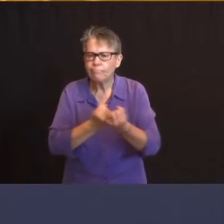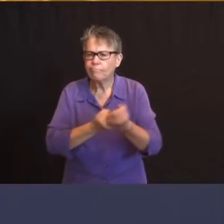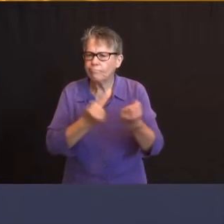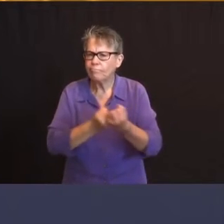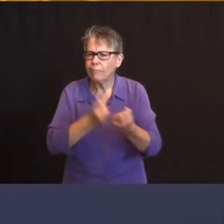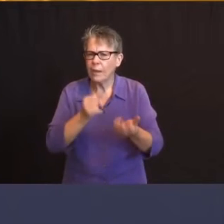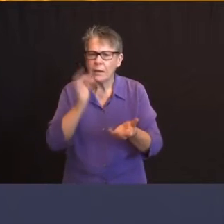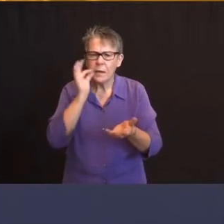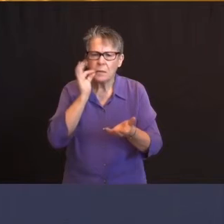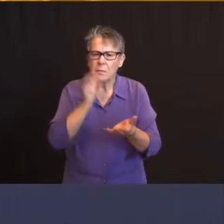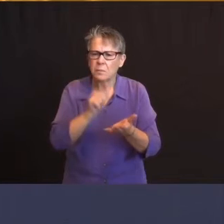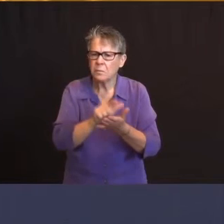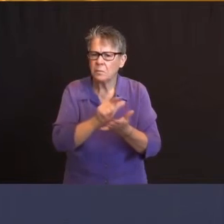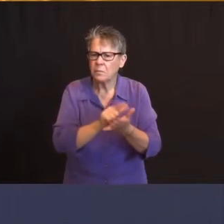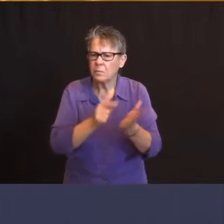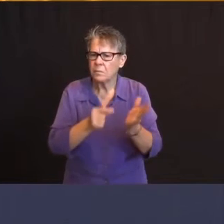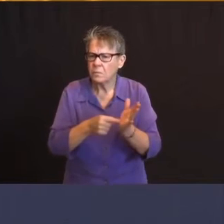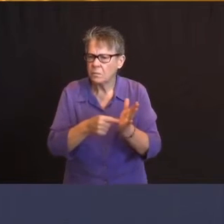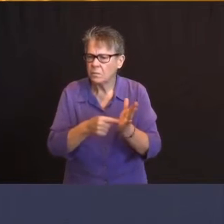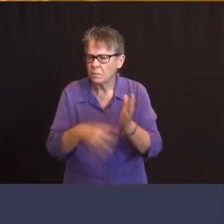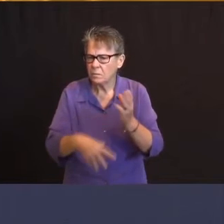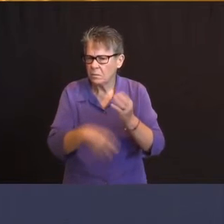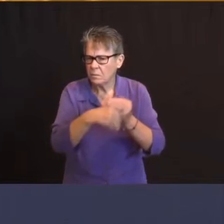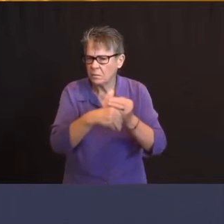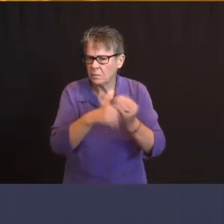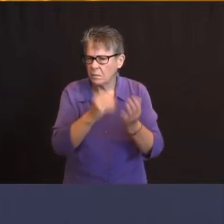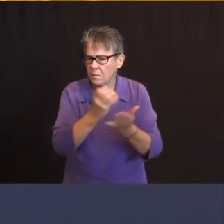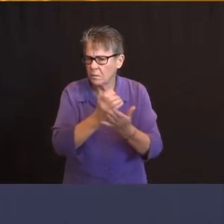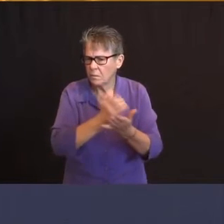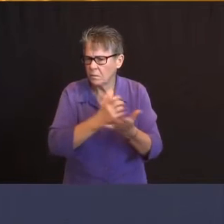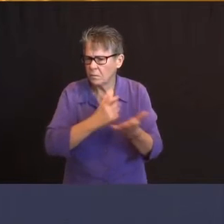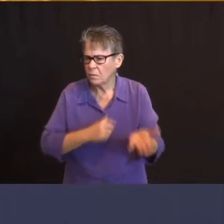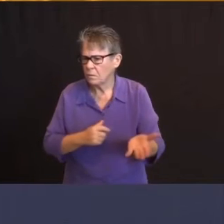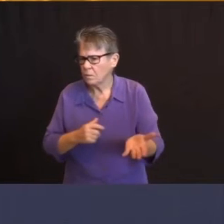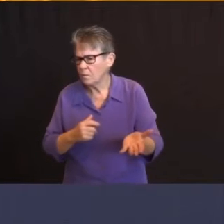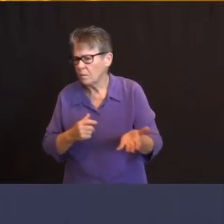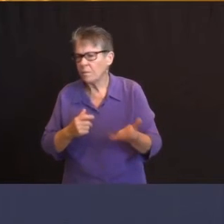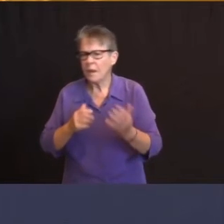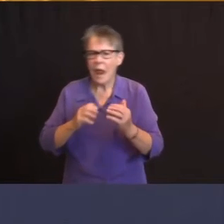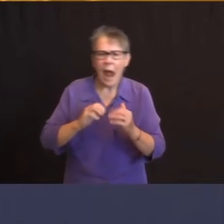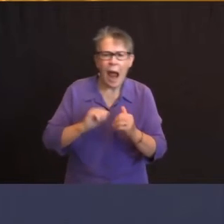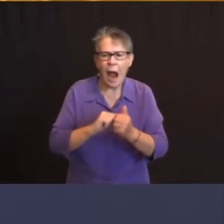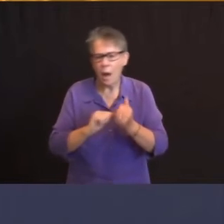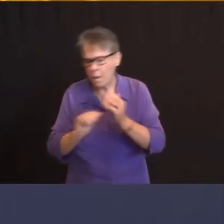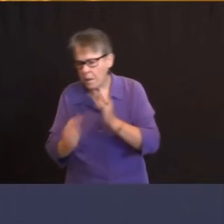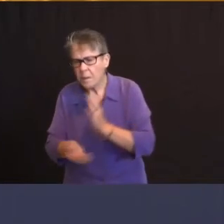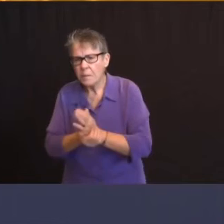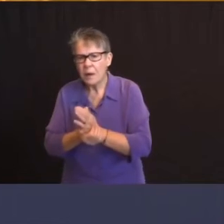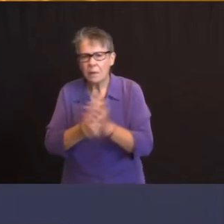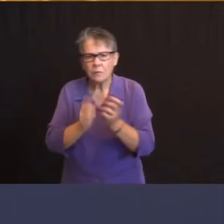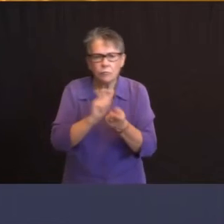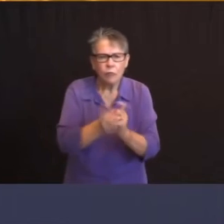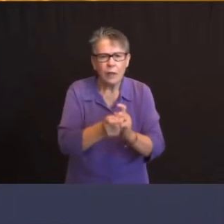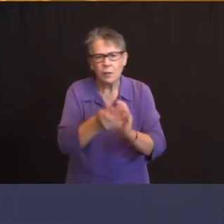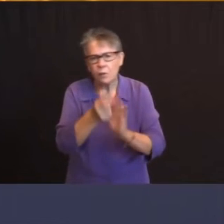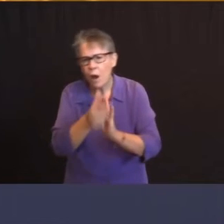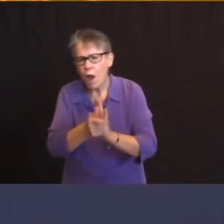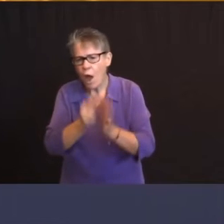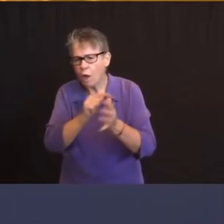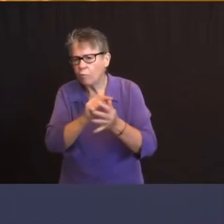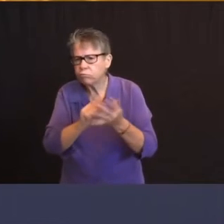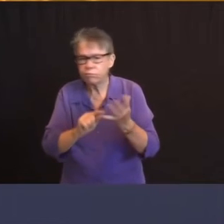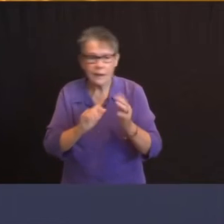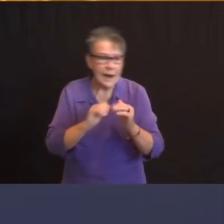the specifics of the constitutional amendment or how it is done, the direction, and then we discussed this as well, the direction